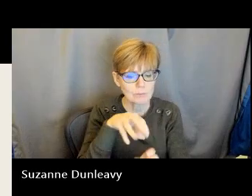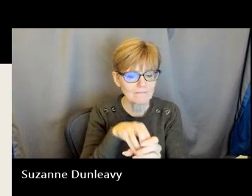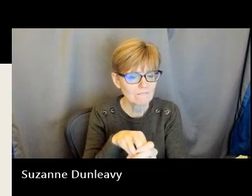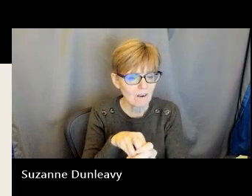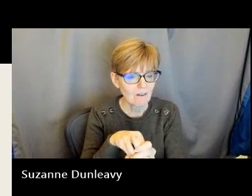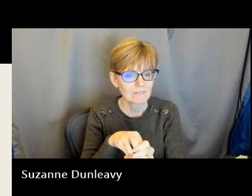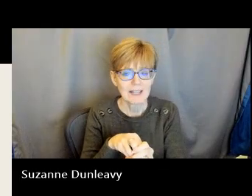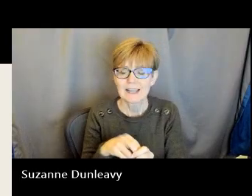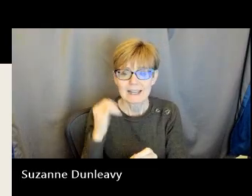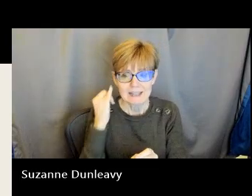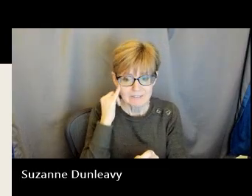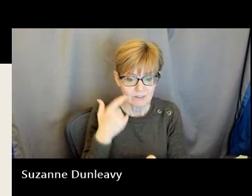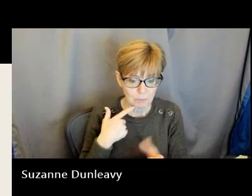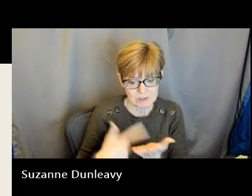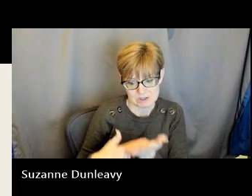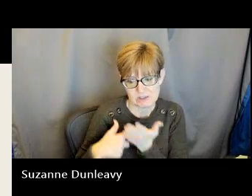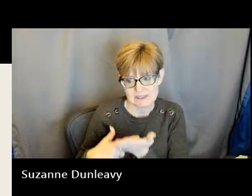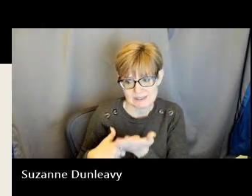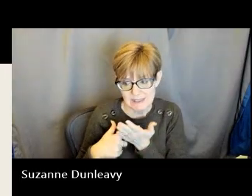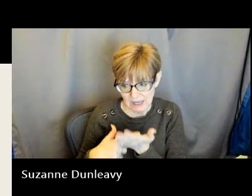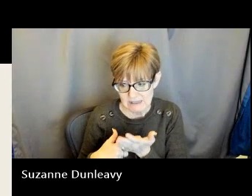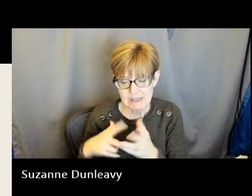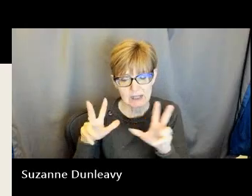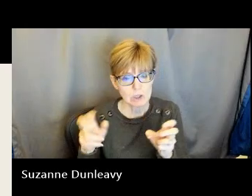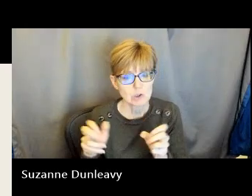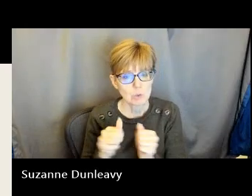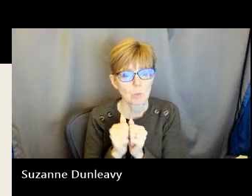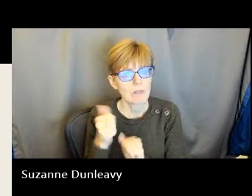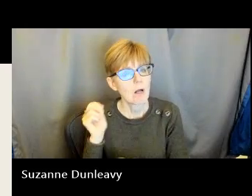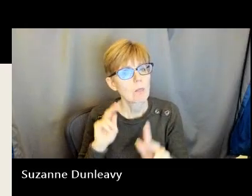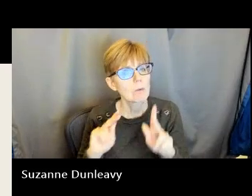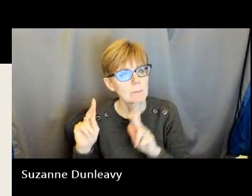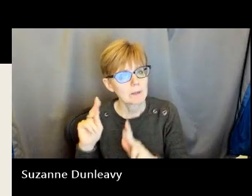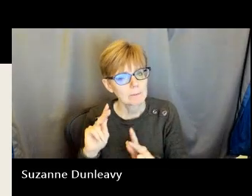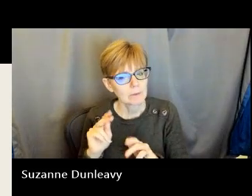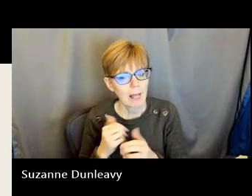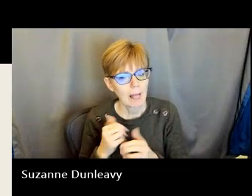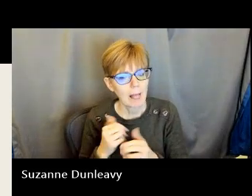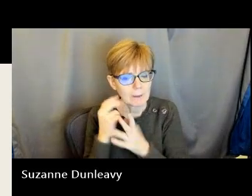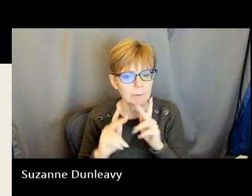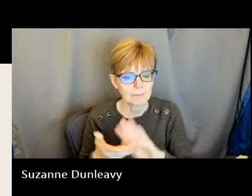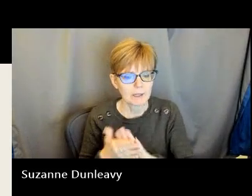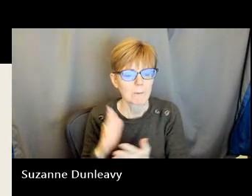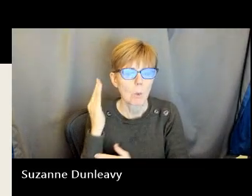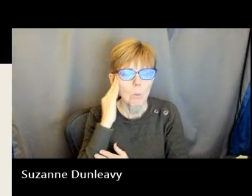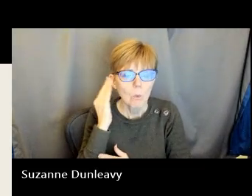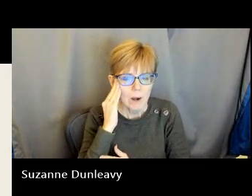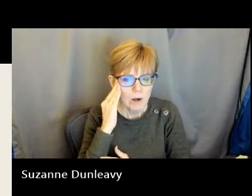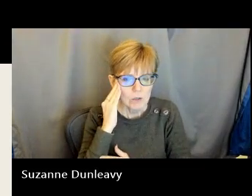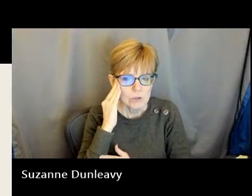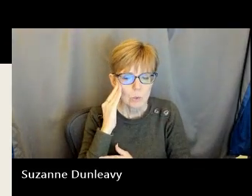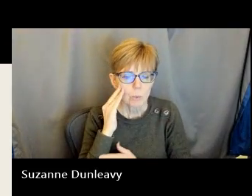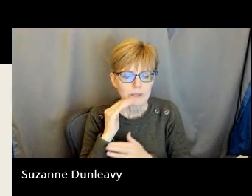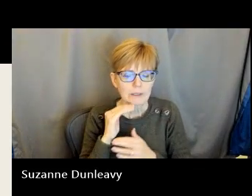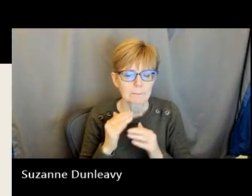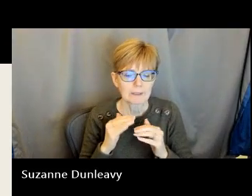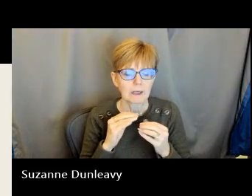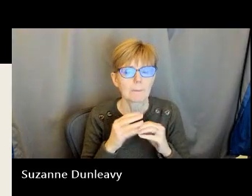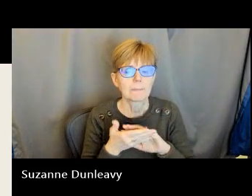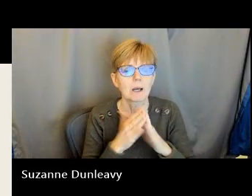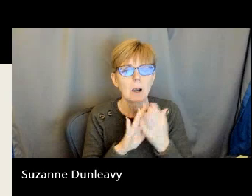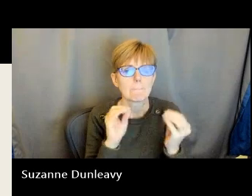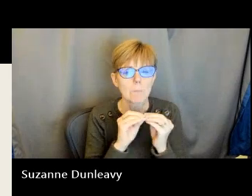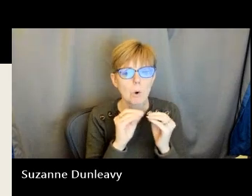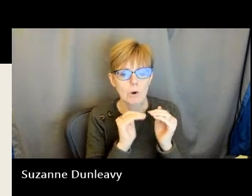other people aware so that we can continue to move towards equity in our healthcare system. We have to, again, recognize that health inequity